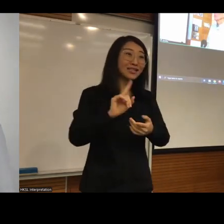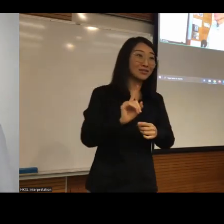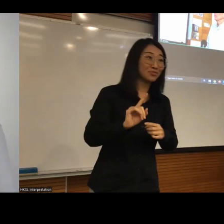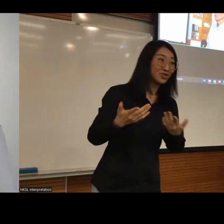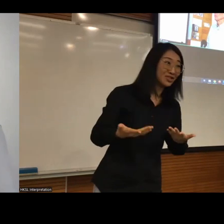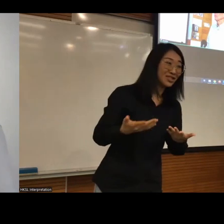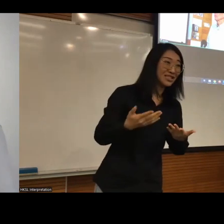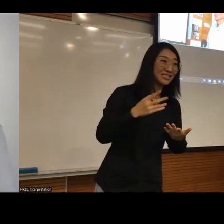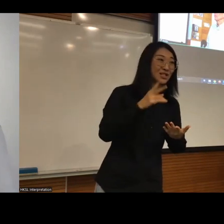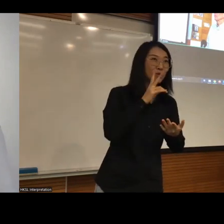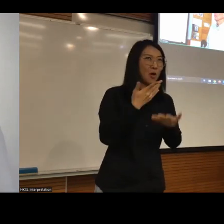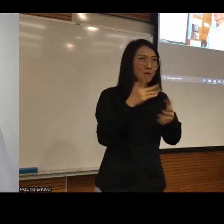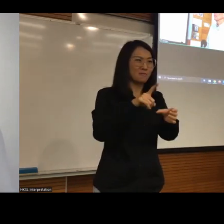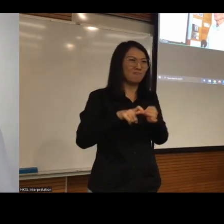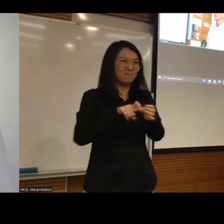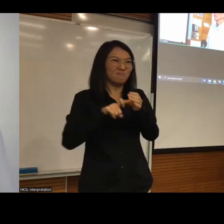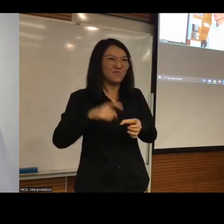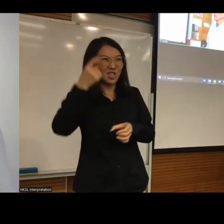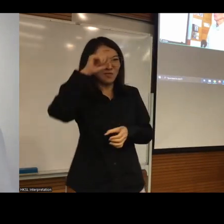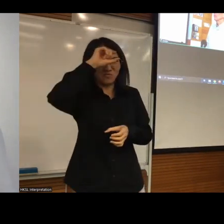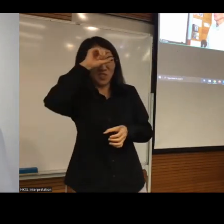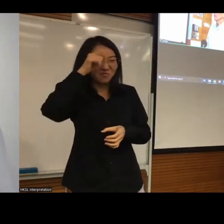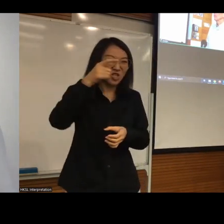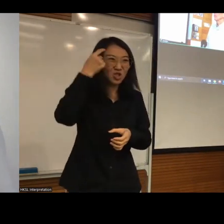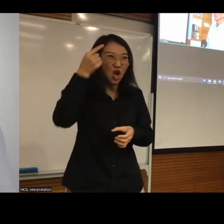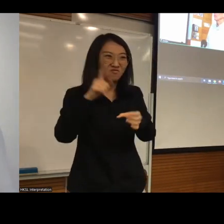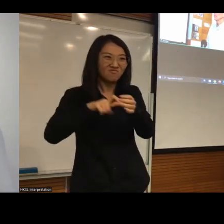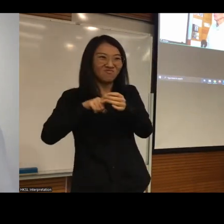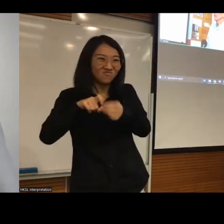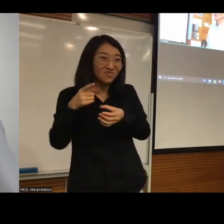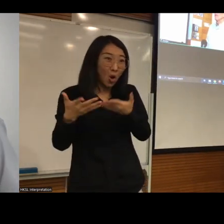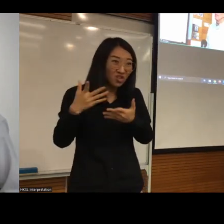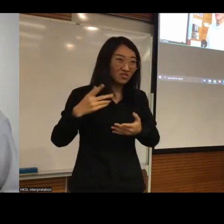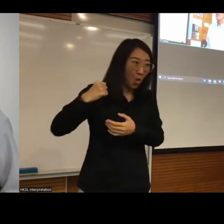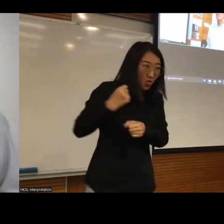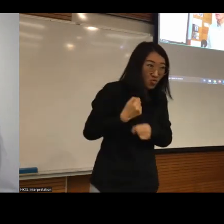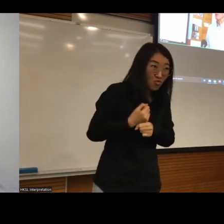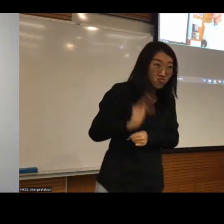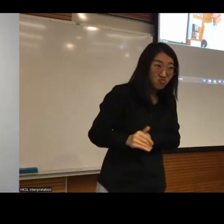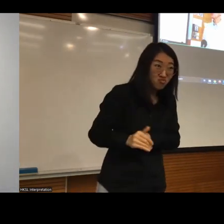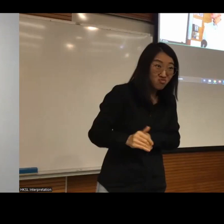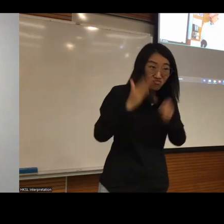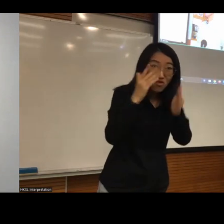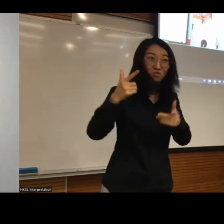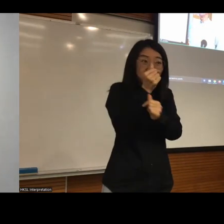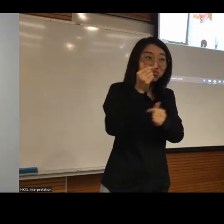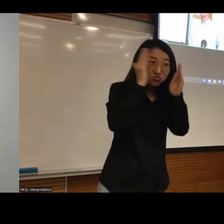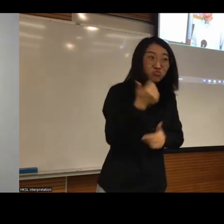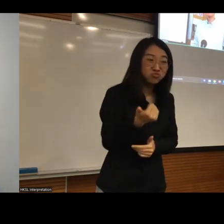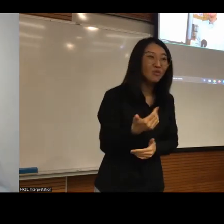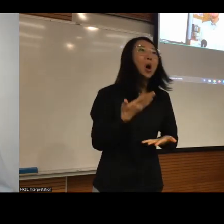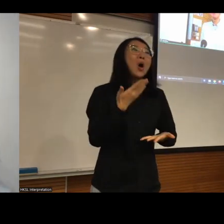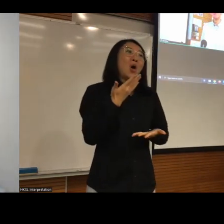to earning money from getting a job can be, I don't know. They don't seem to train